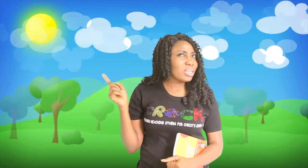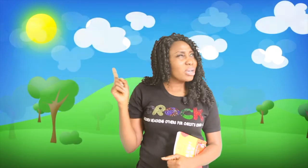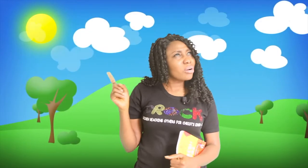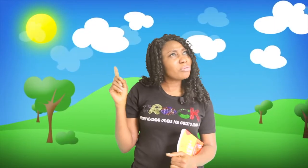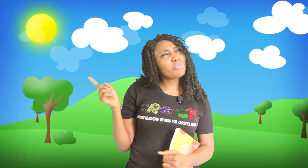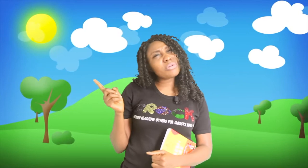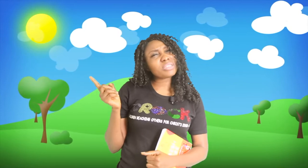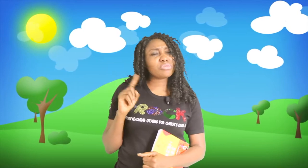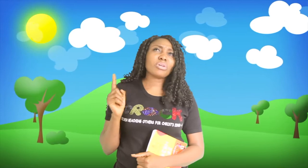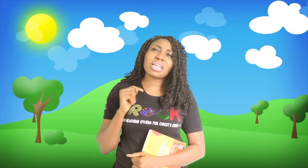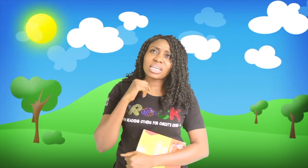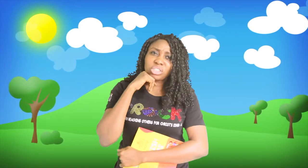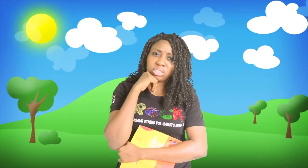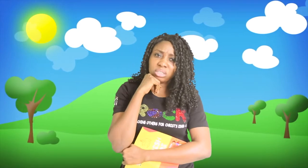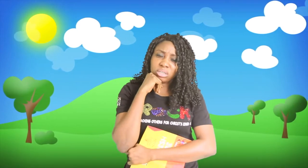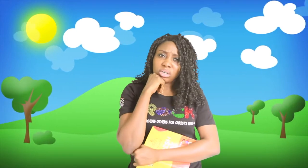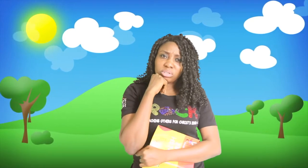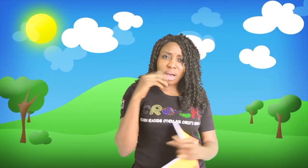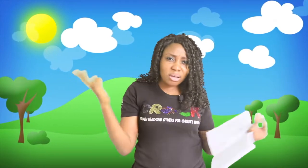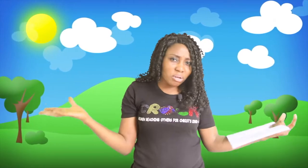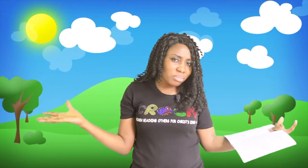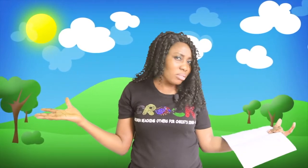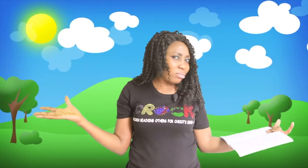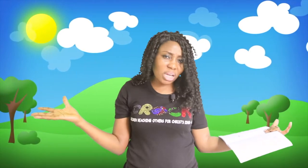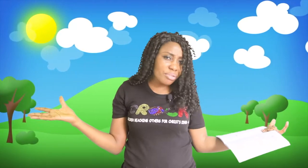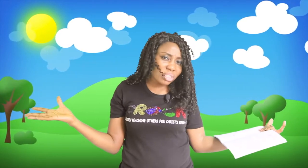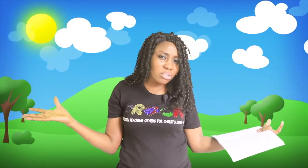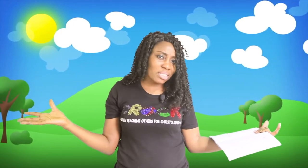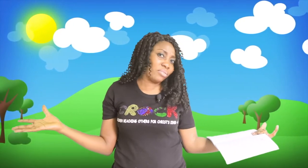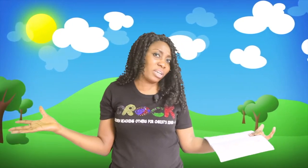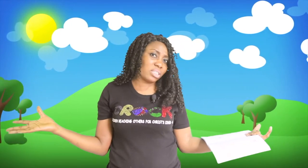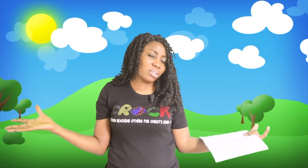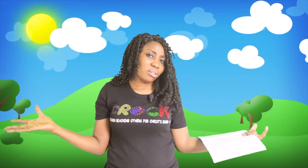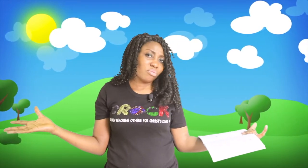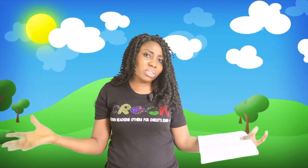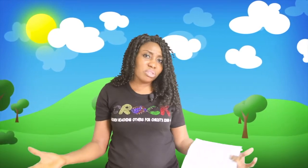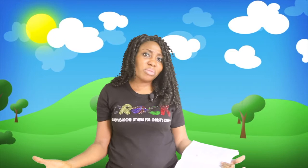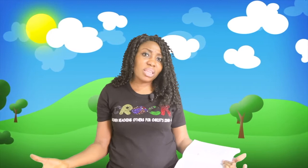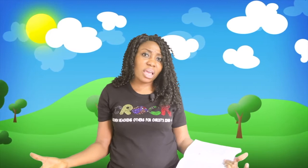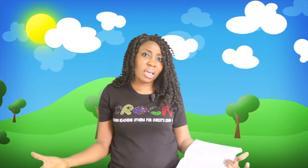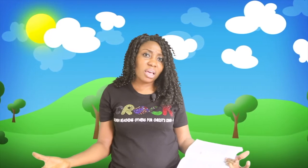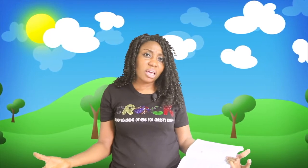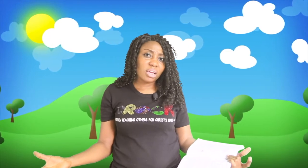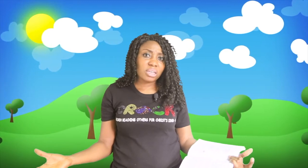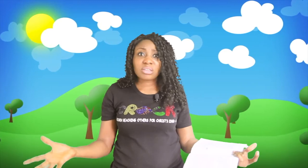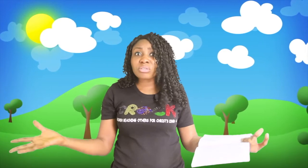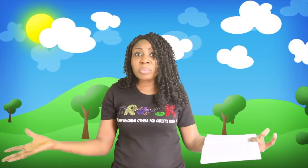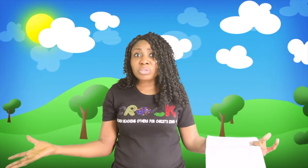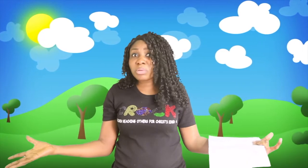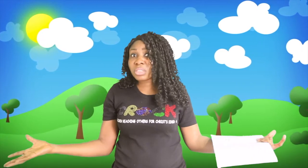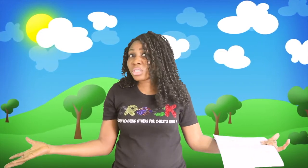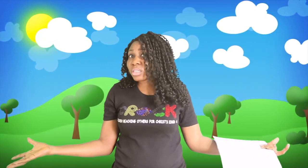the synagogue rulers do not like Jesus. So how come Jairus is at his feet? What's he doing there? He's